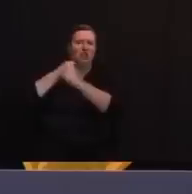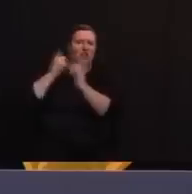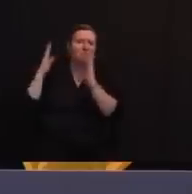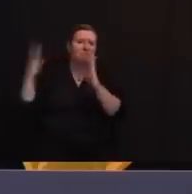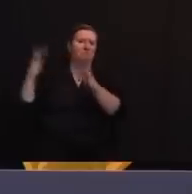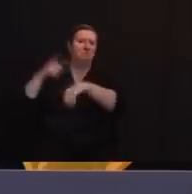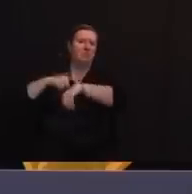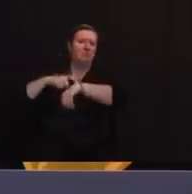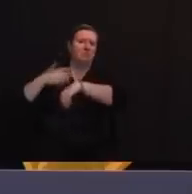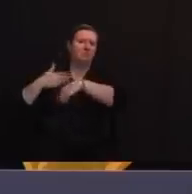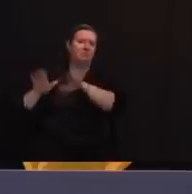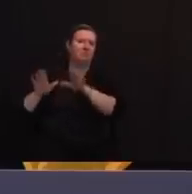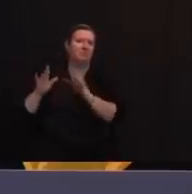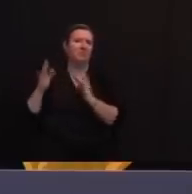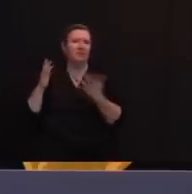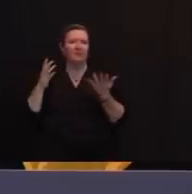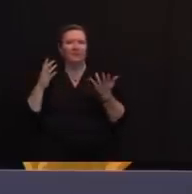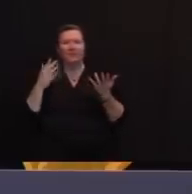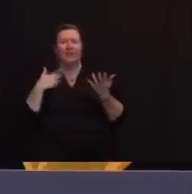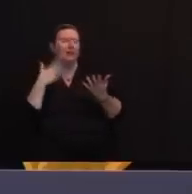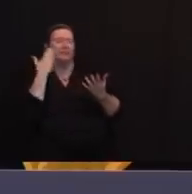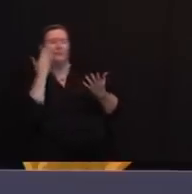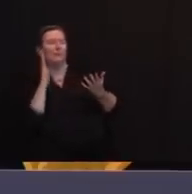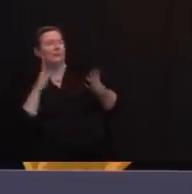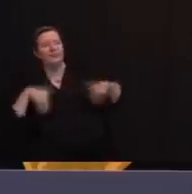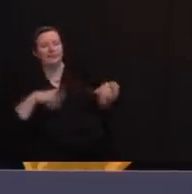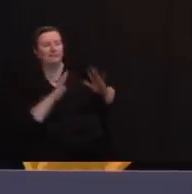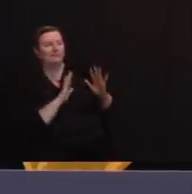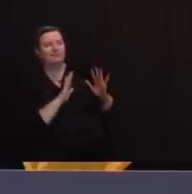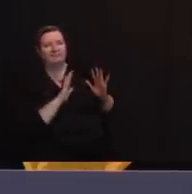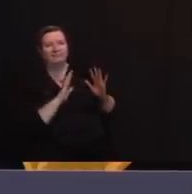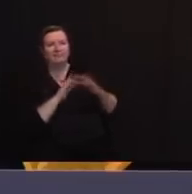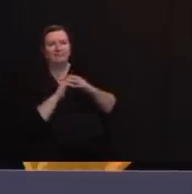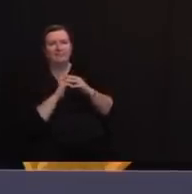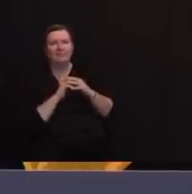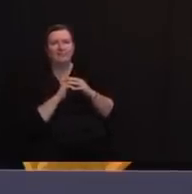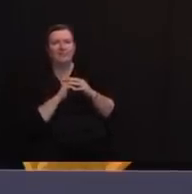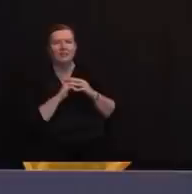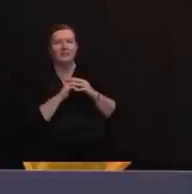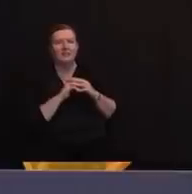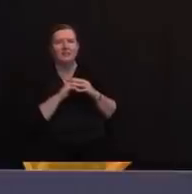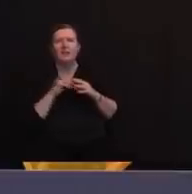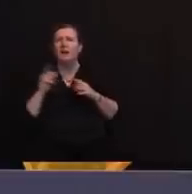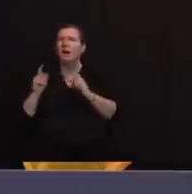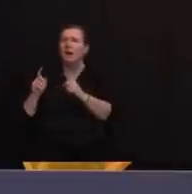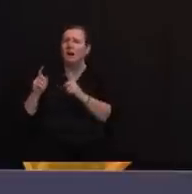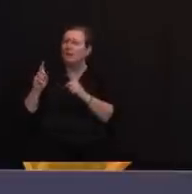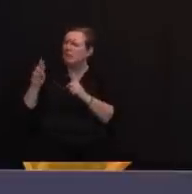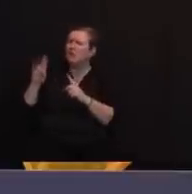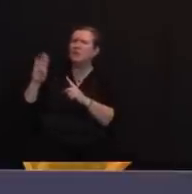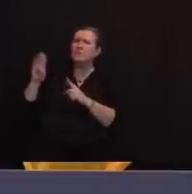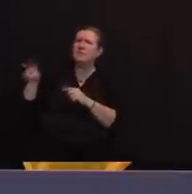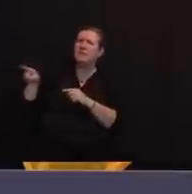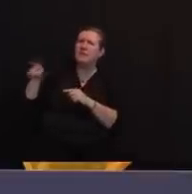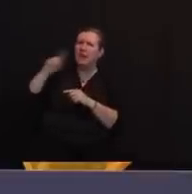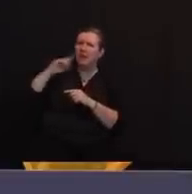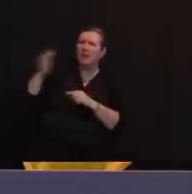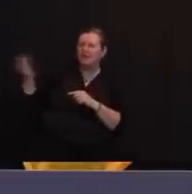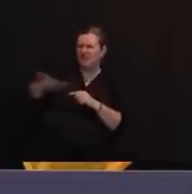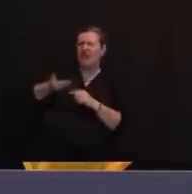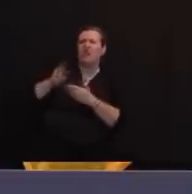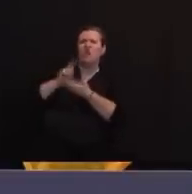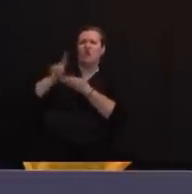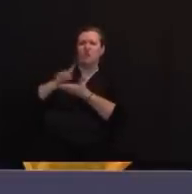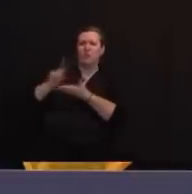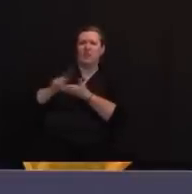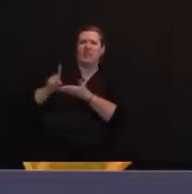Eddie, I should have said this up front. I think we're going to try to make a habit of having you here every Wednesday for at least the next few Wednesdays to give us an update, and